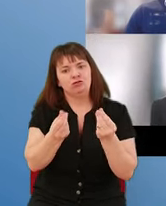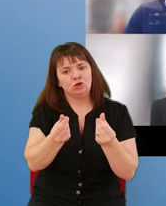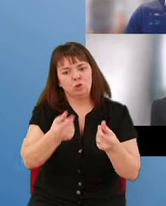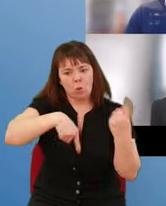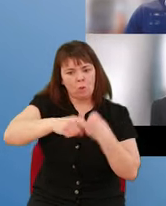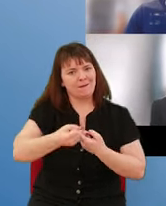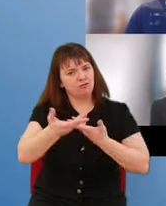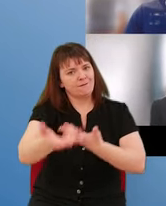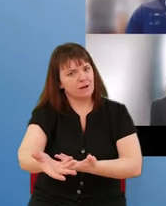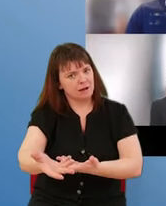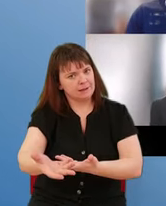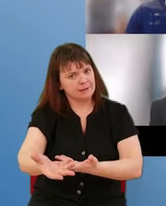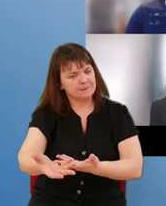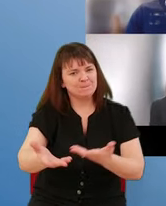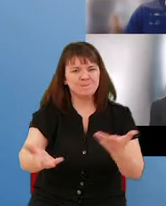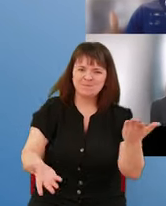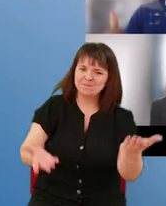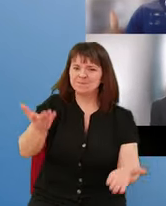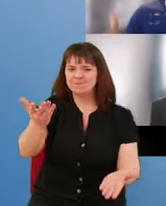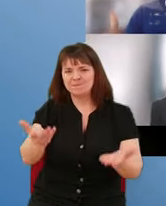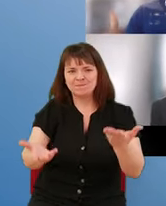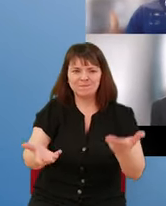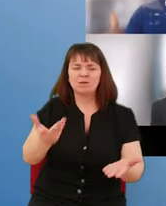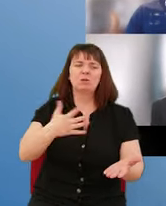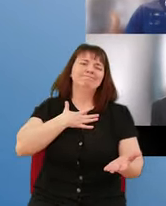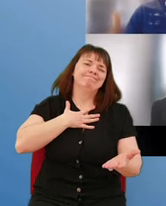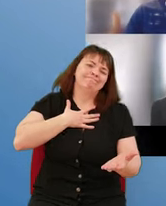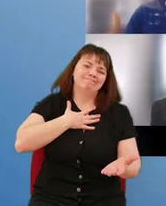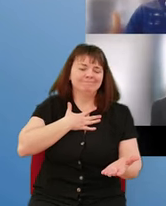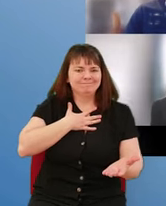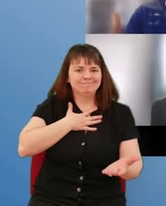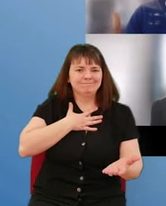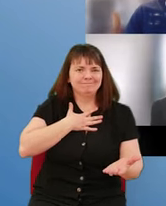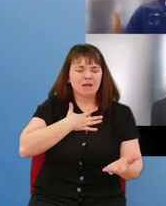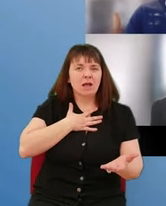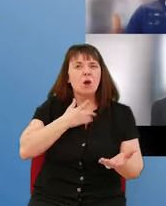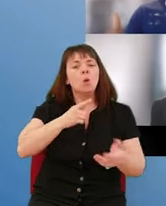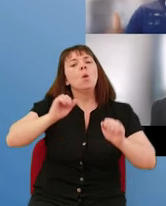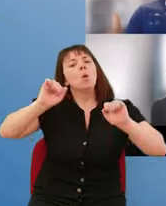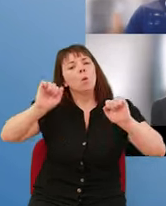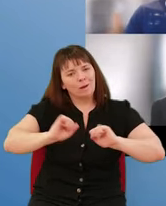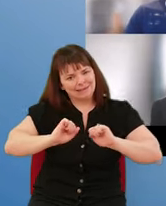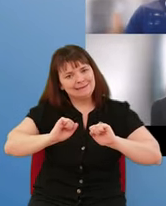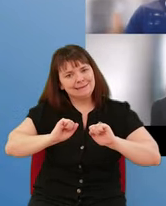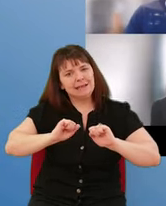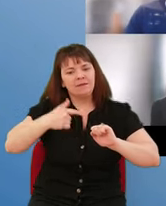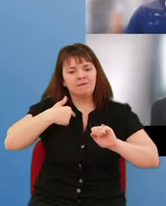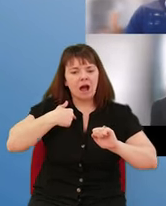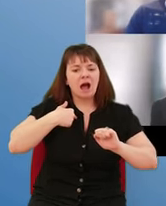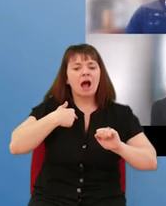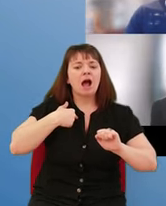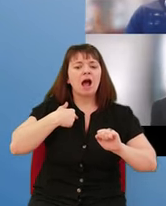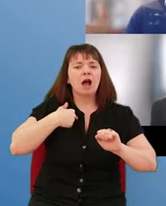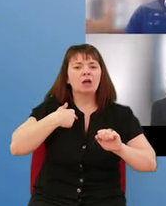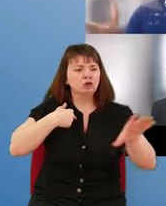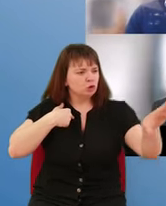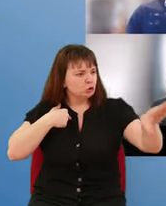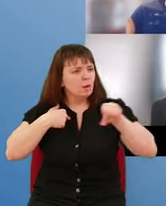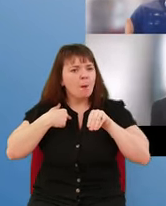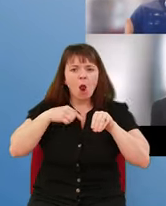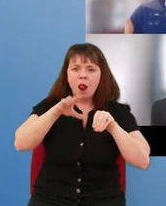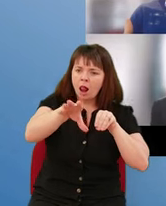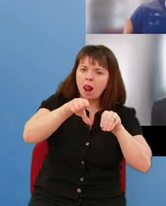waiting to pull together different strands of data coding and everything into the system, and